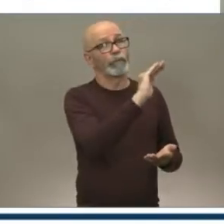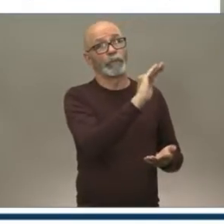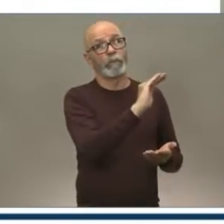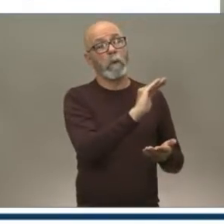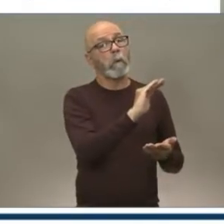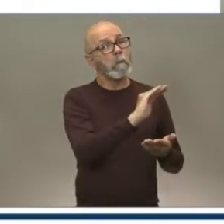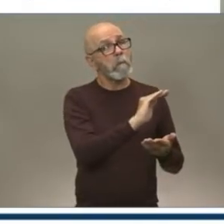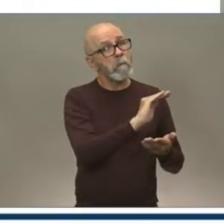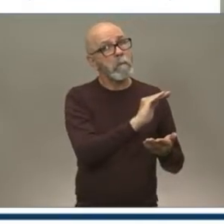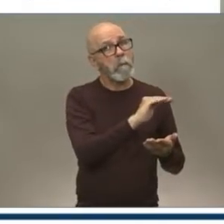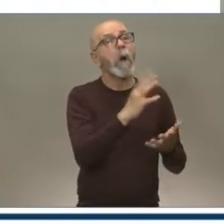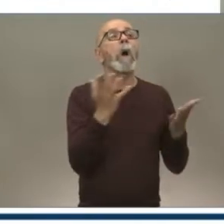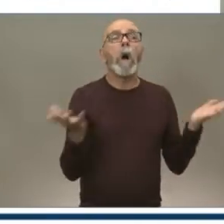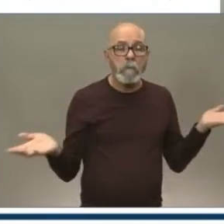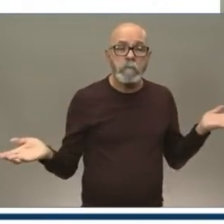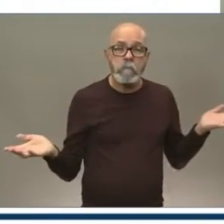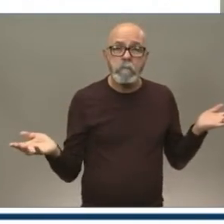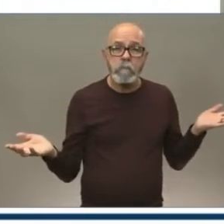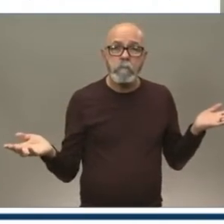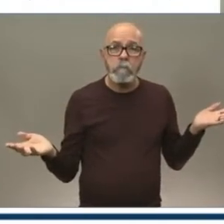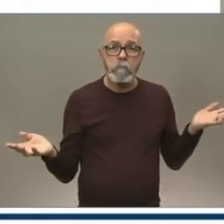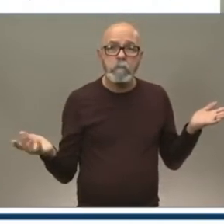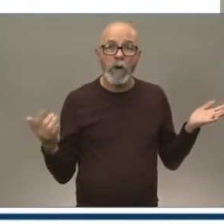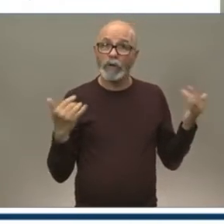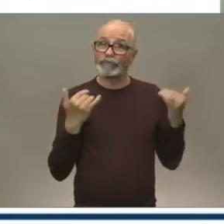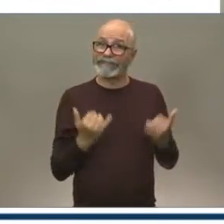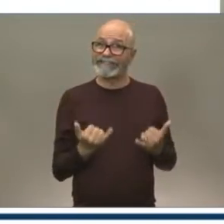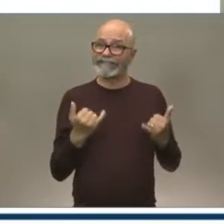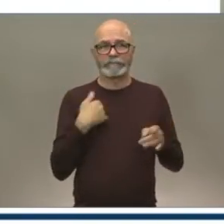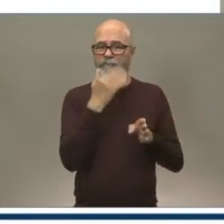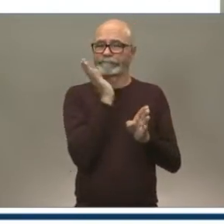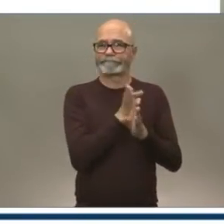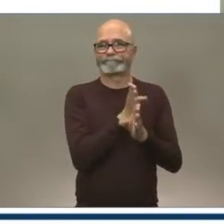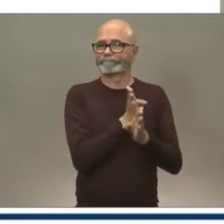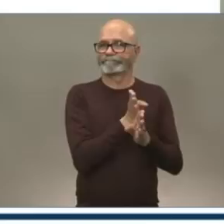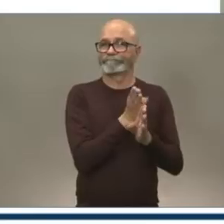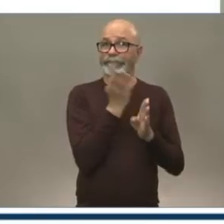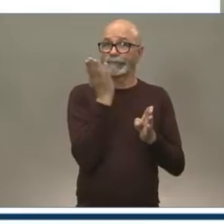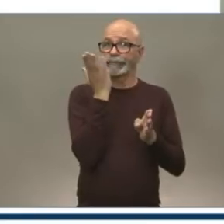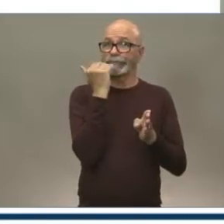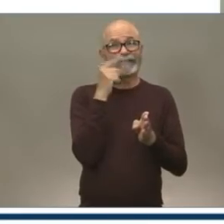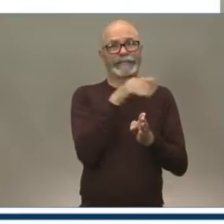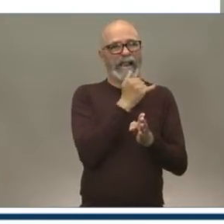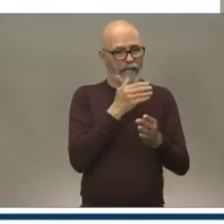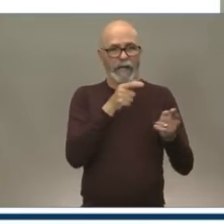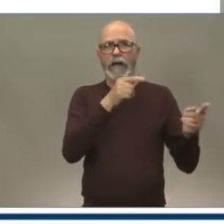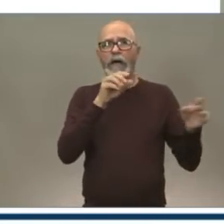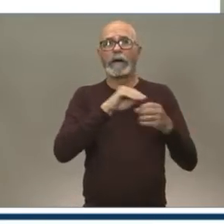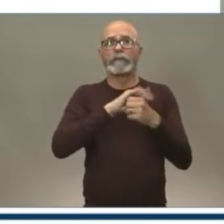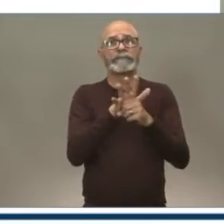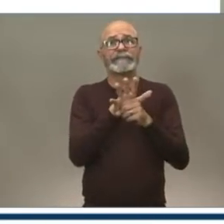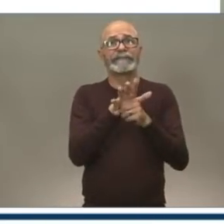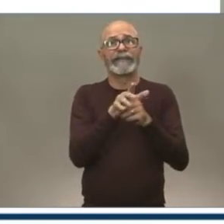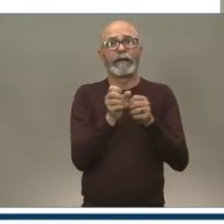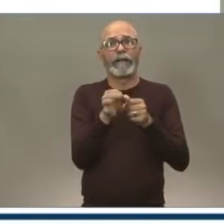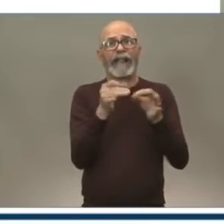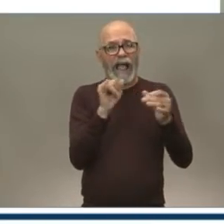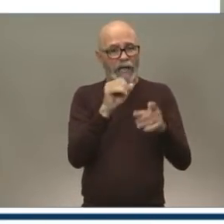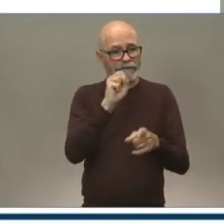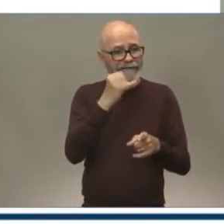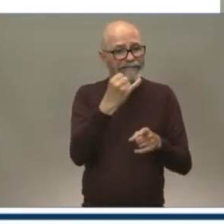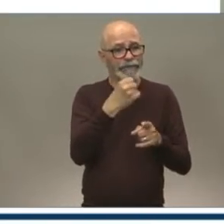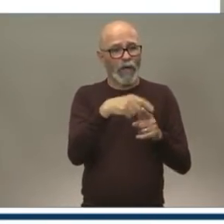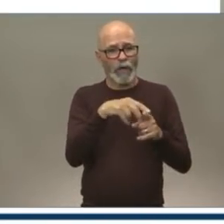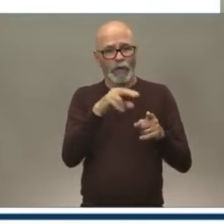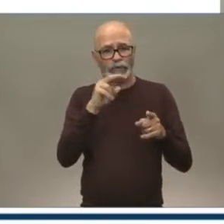that. We put the border restrictions on, especially because they were coming closer to our border. That has been alleviated somewhat, but